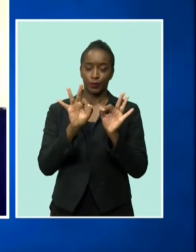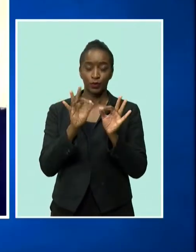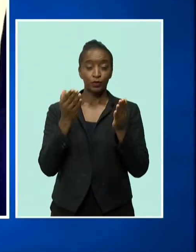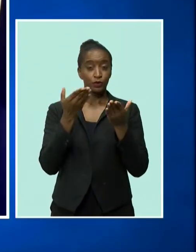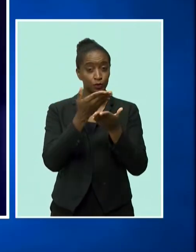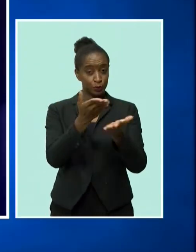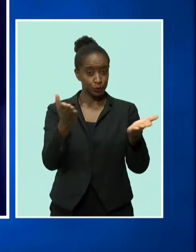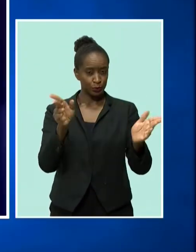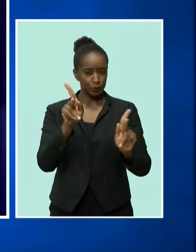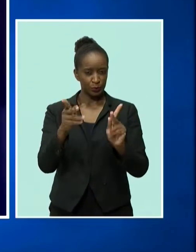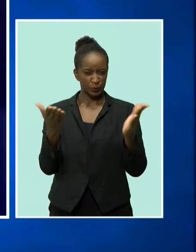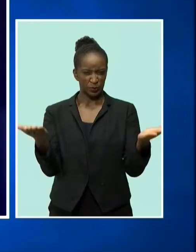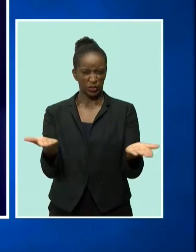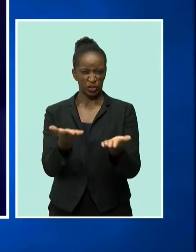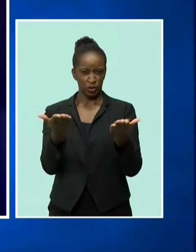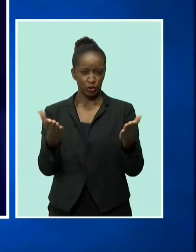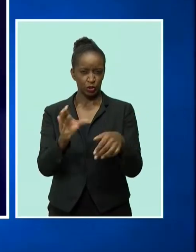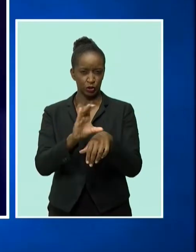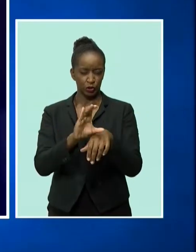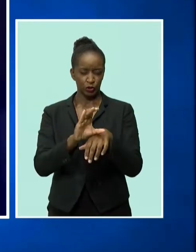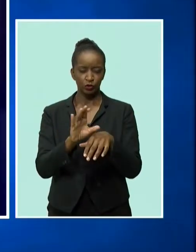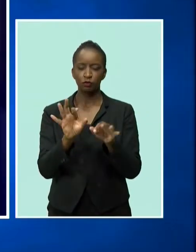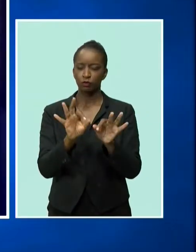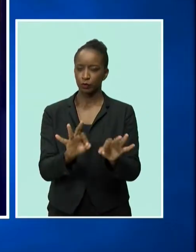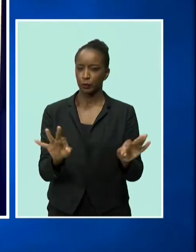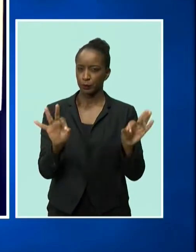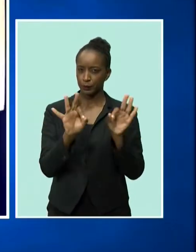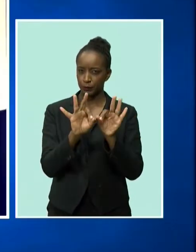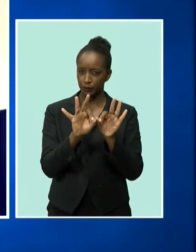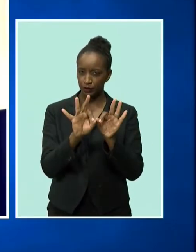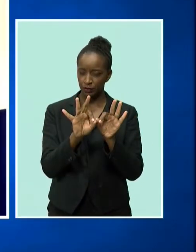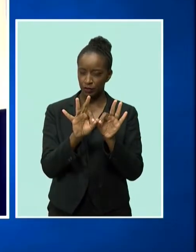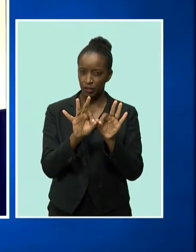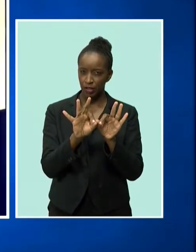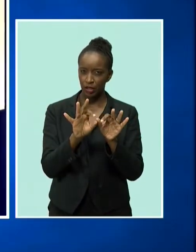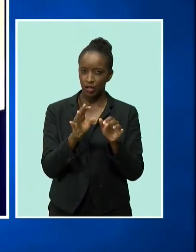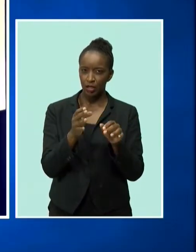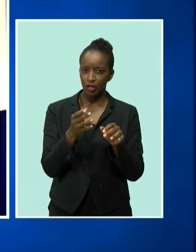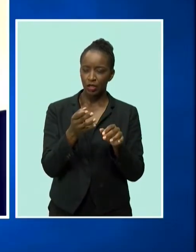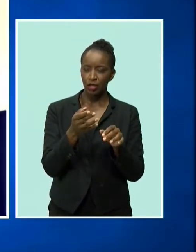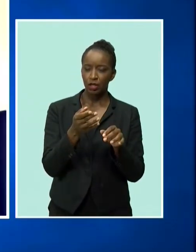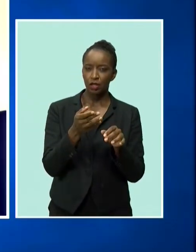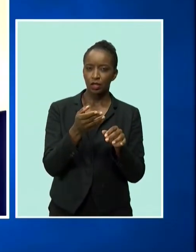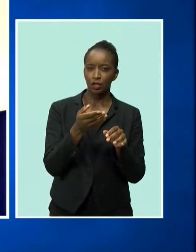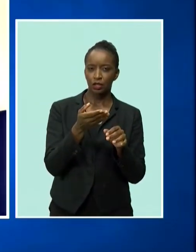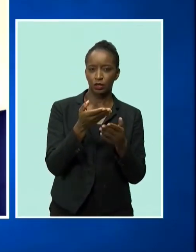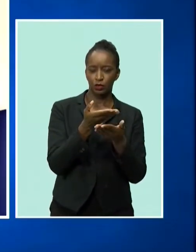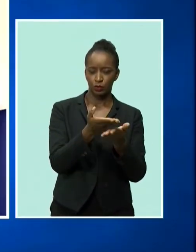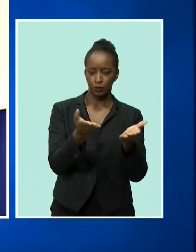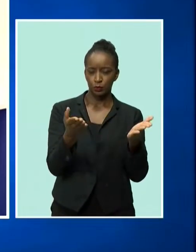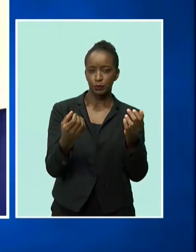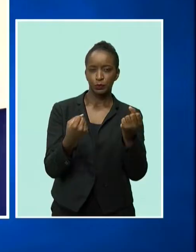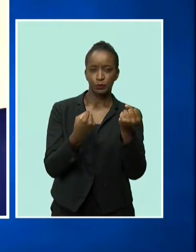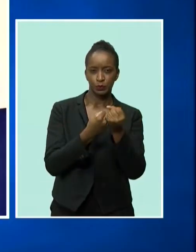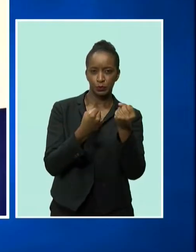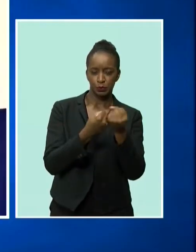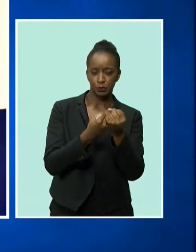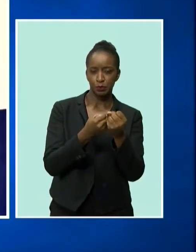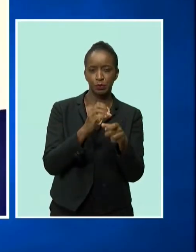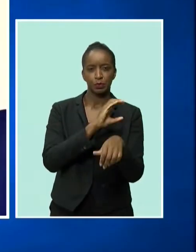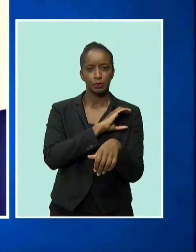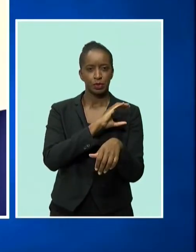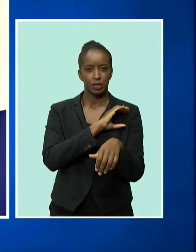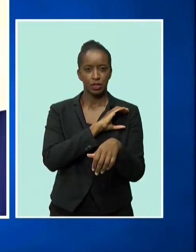congregation to play its part by assisting the police in every way possible. I've said it before,